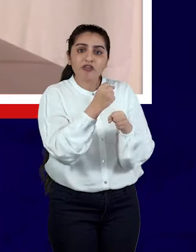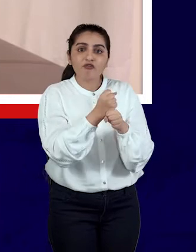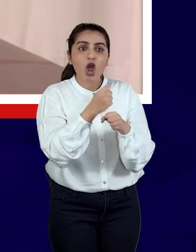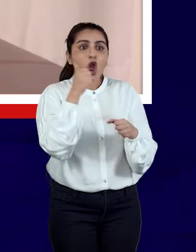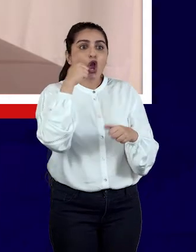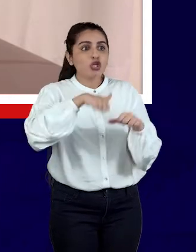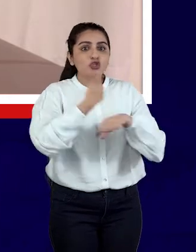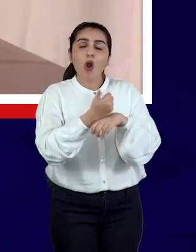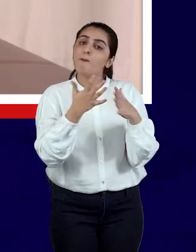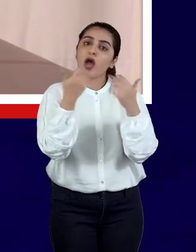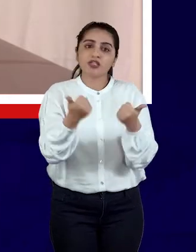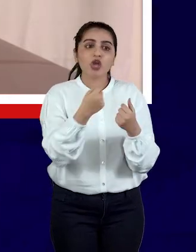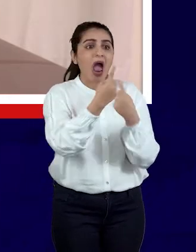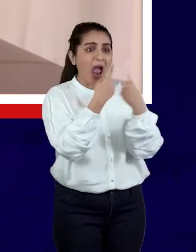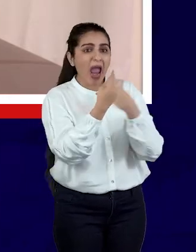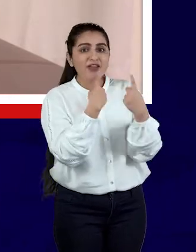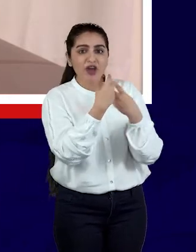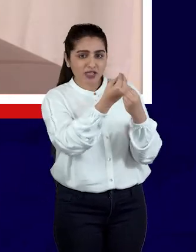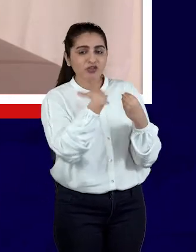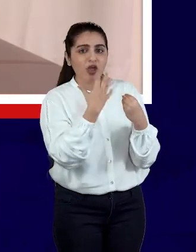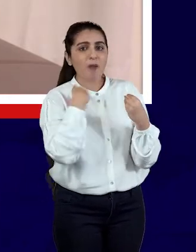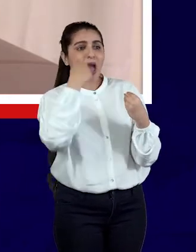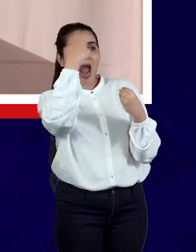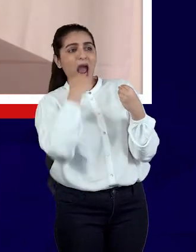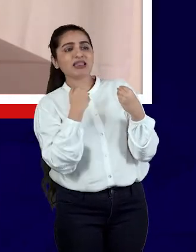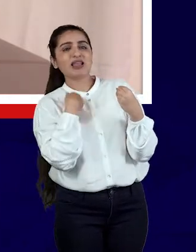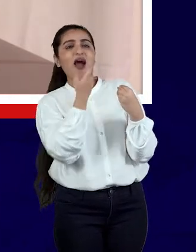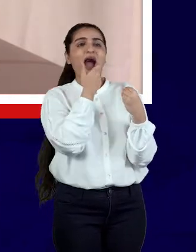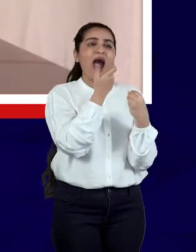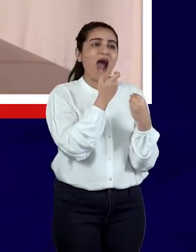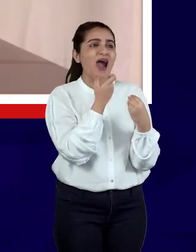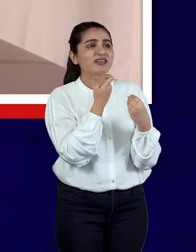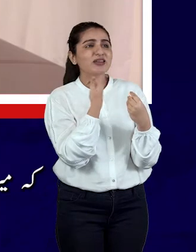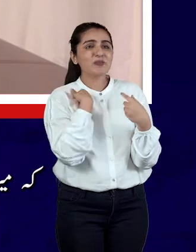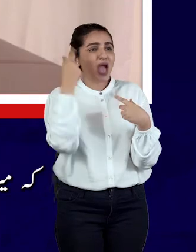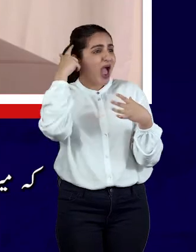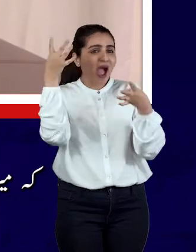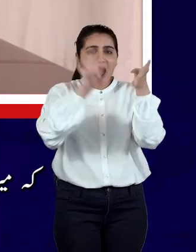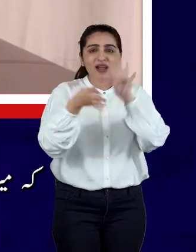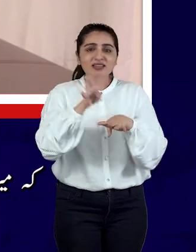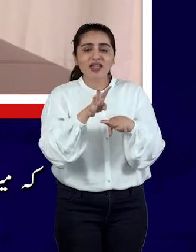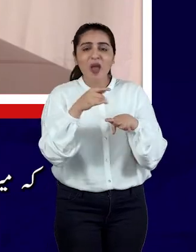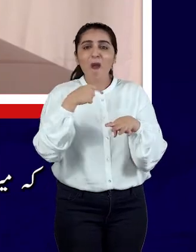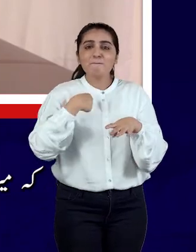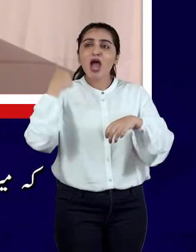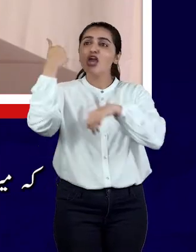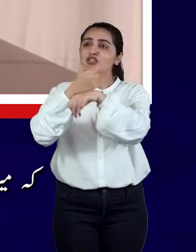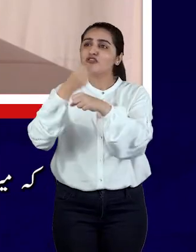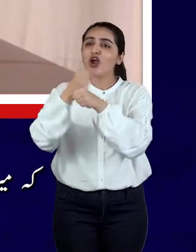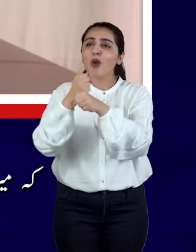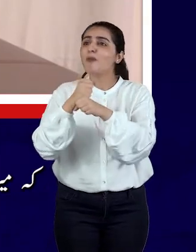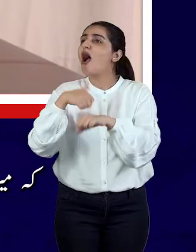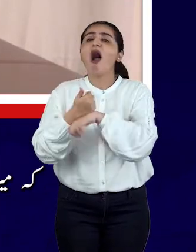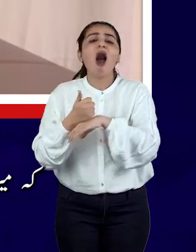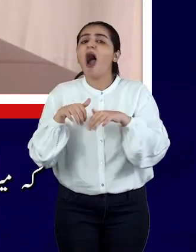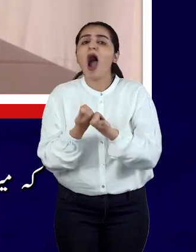go. I took their advice, even though I scoffed at it at the back of my mind. How would me, a hairstylist, find a